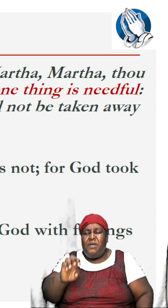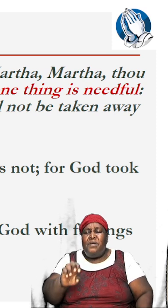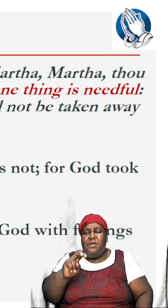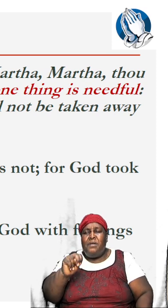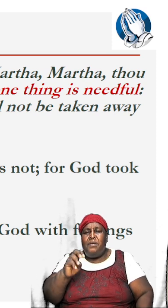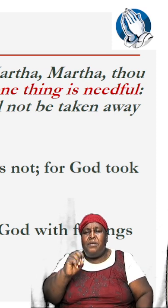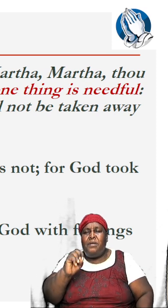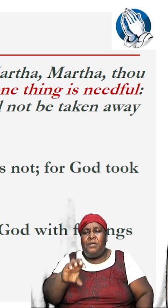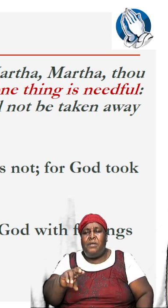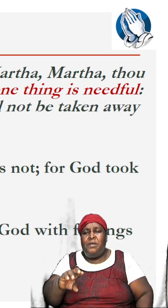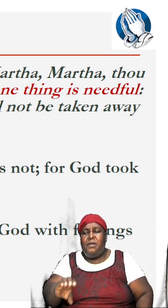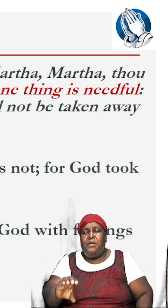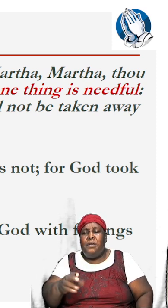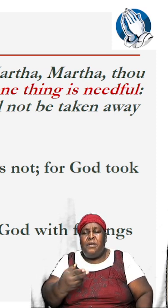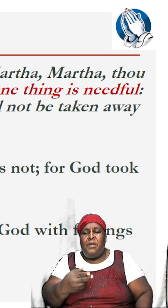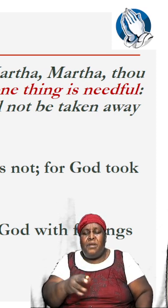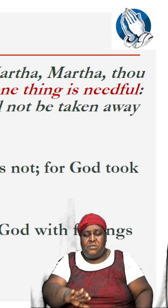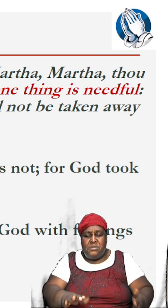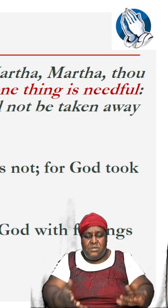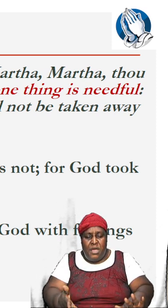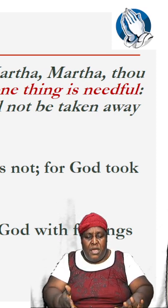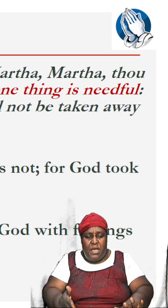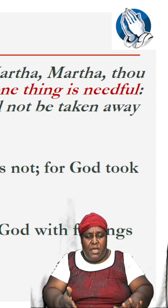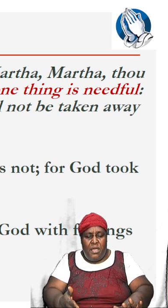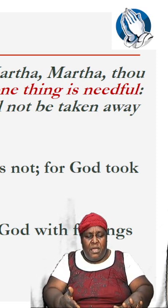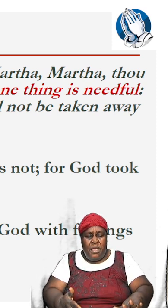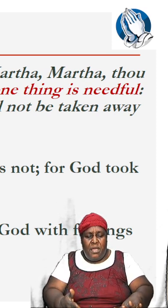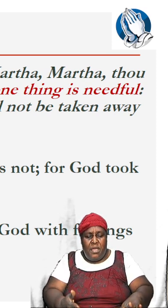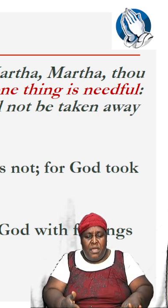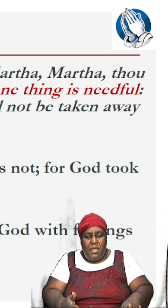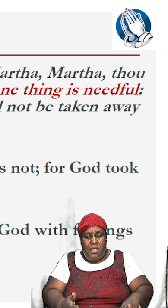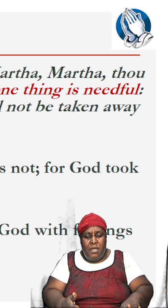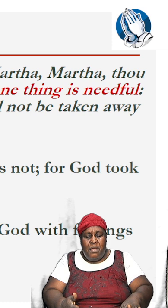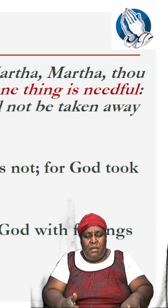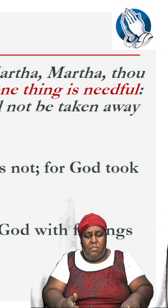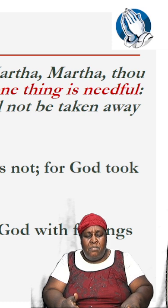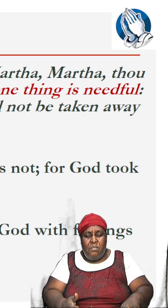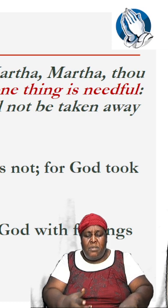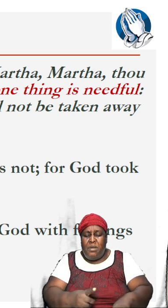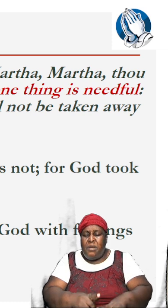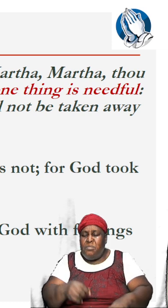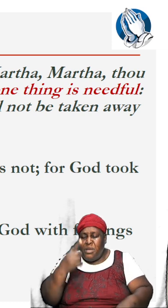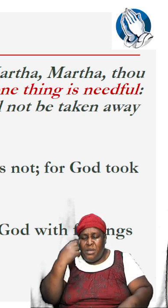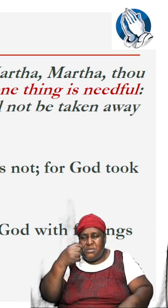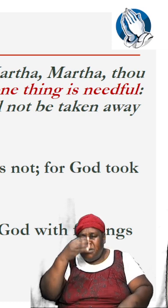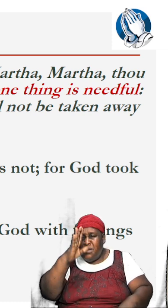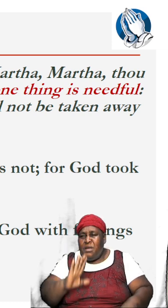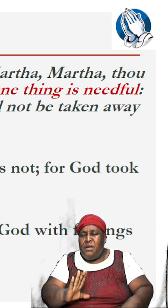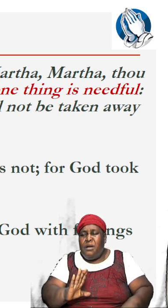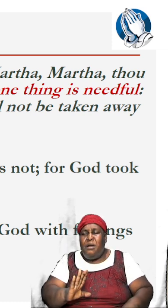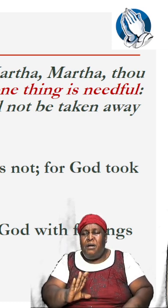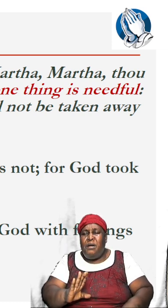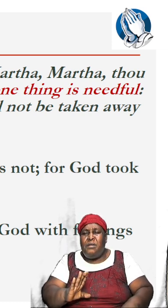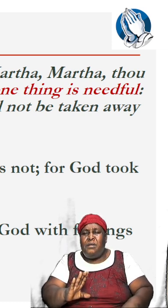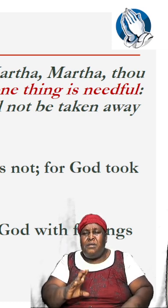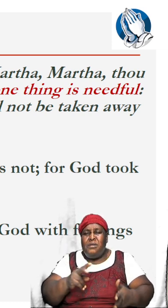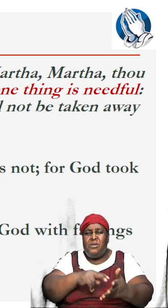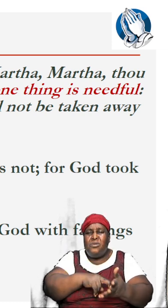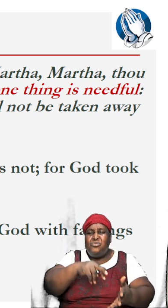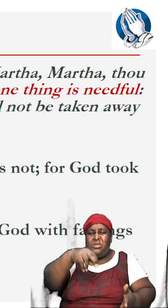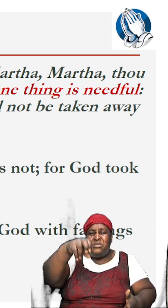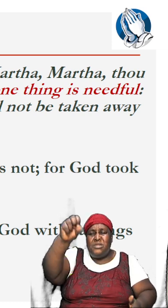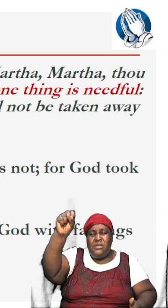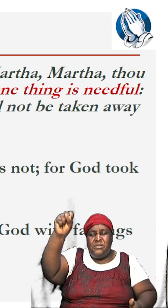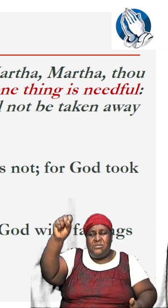the Bible said, Enoch walked with God and he was not. Why? For God took him. My God.